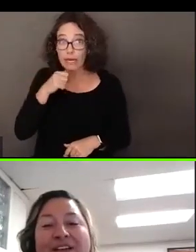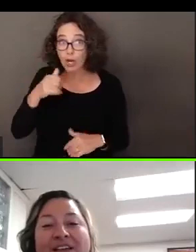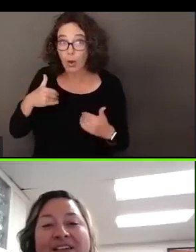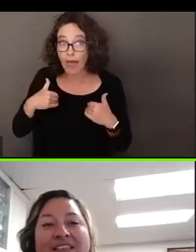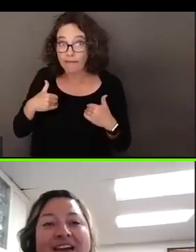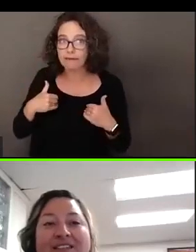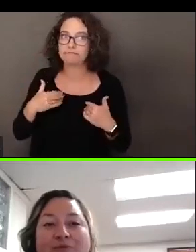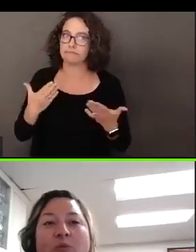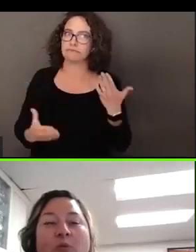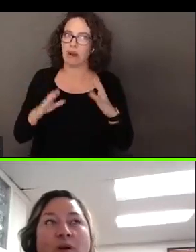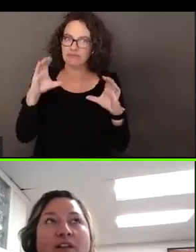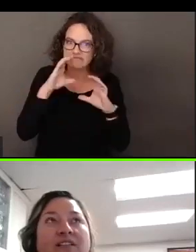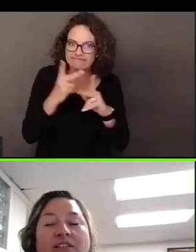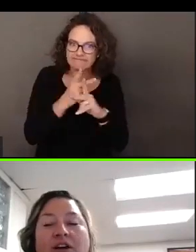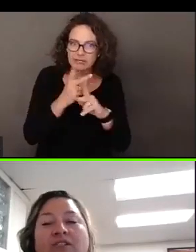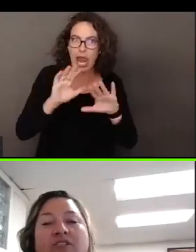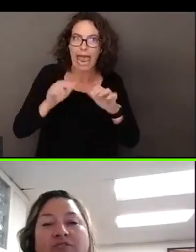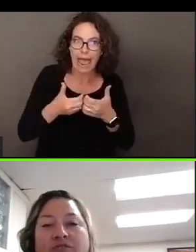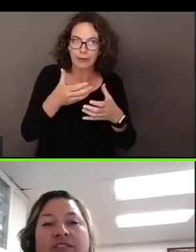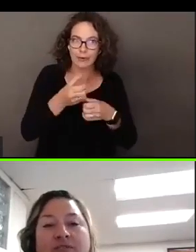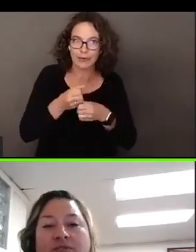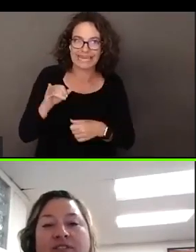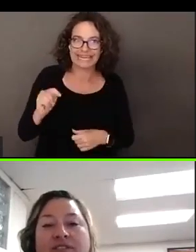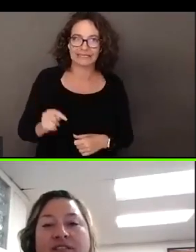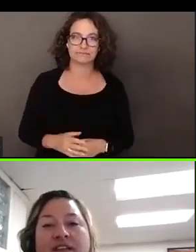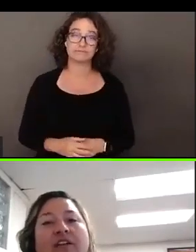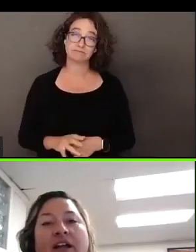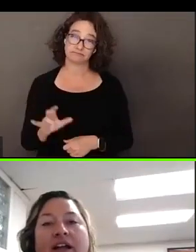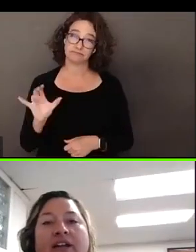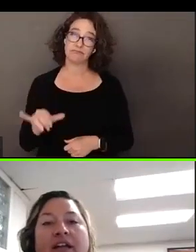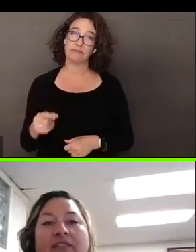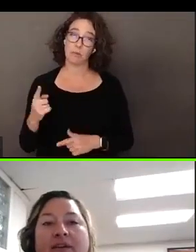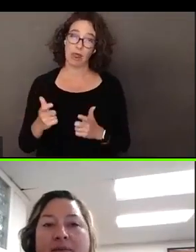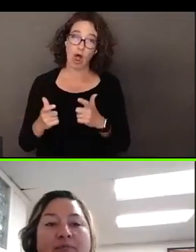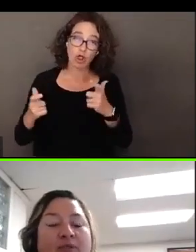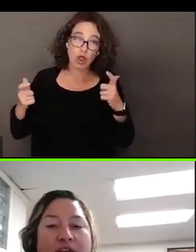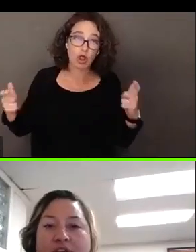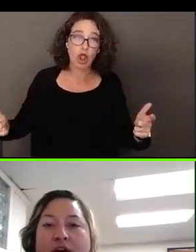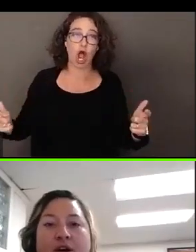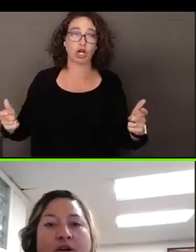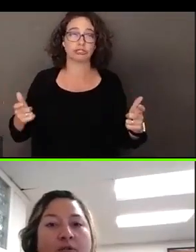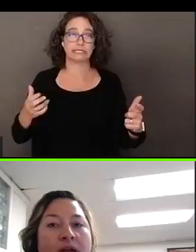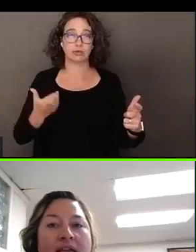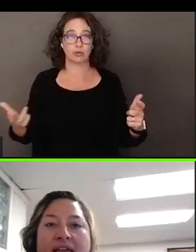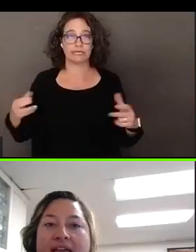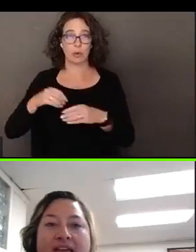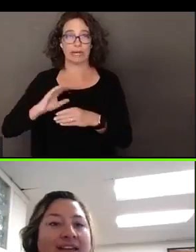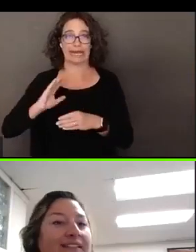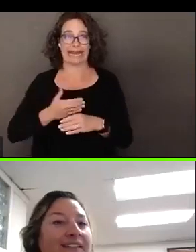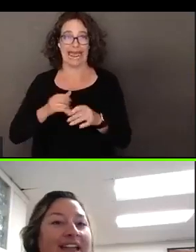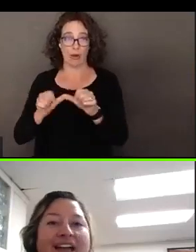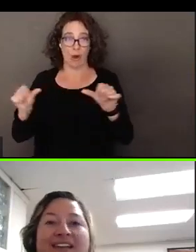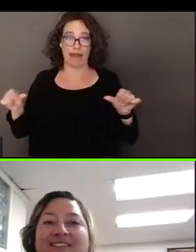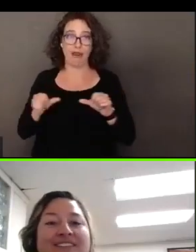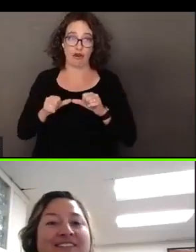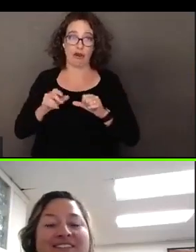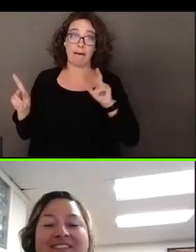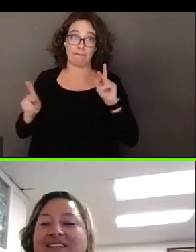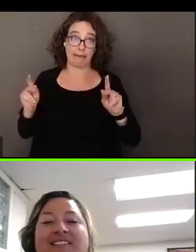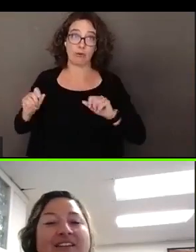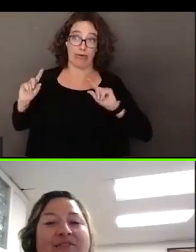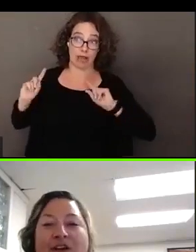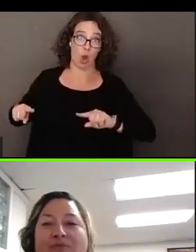So that is one of the largest resources in our area that people can go. It has